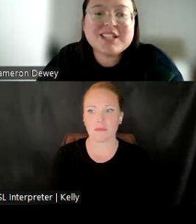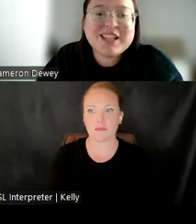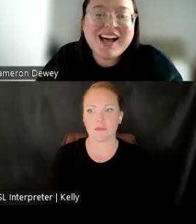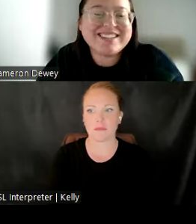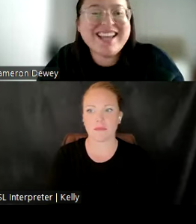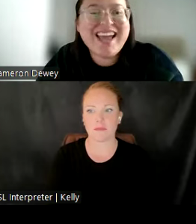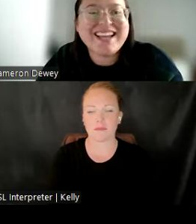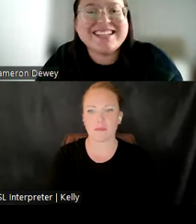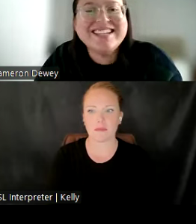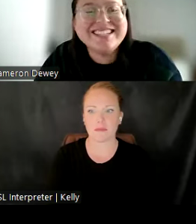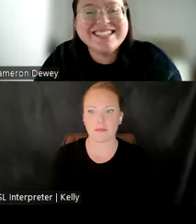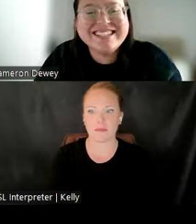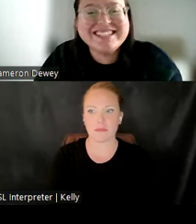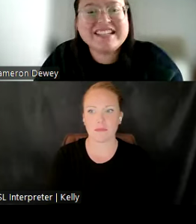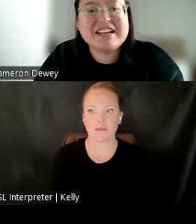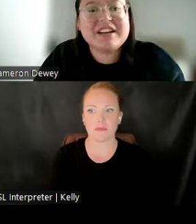You guys learned a lot. Yay.